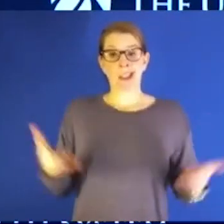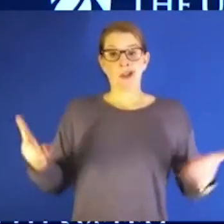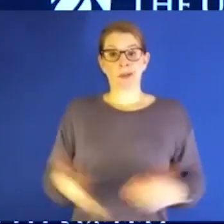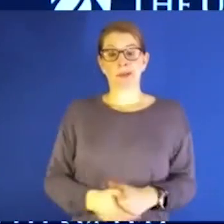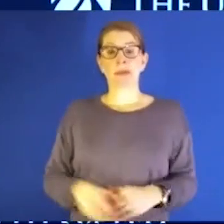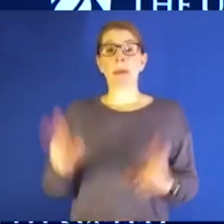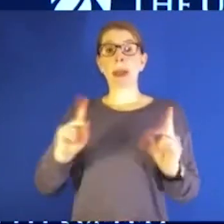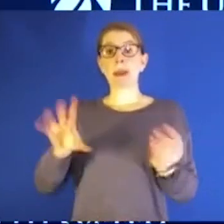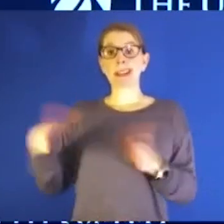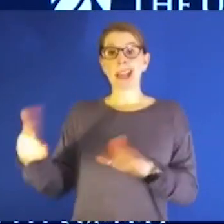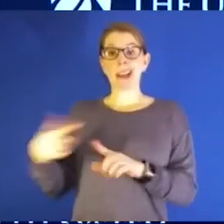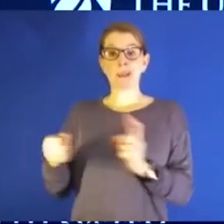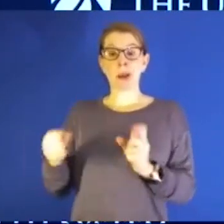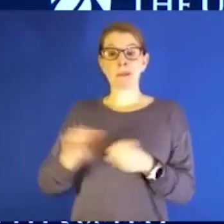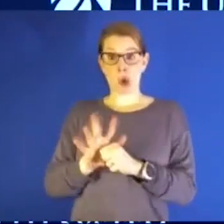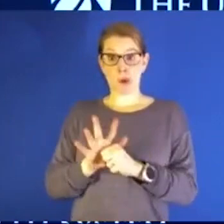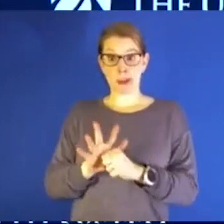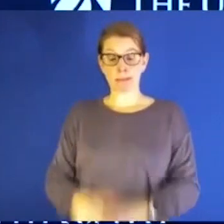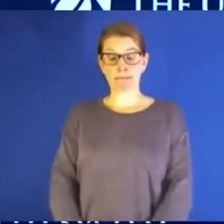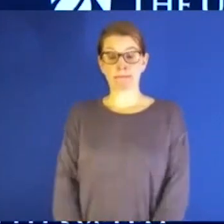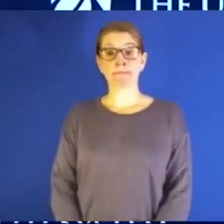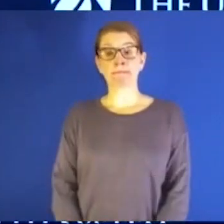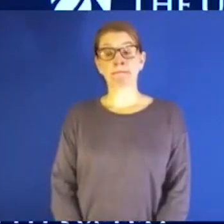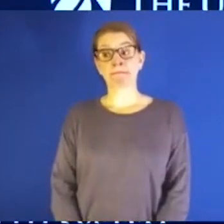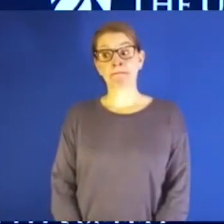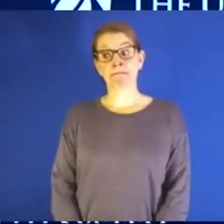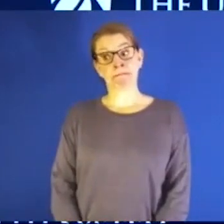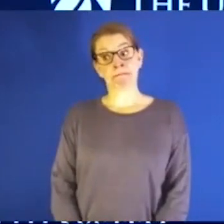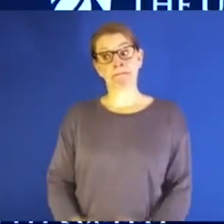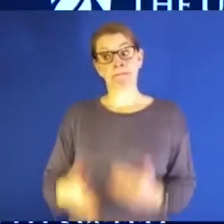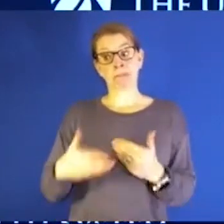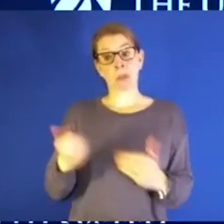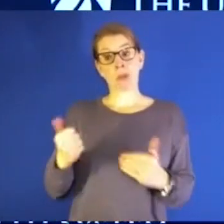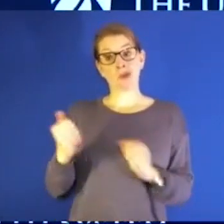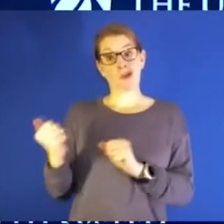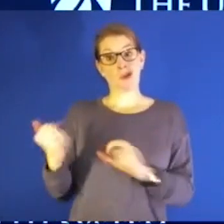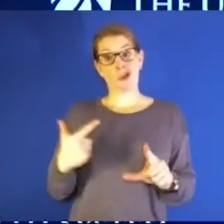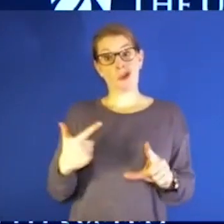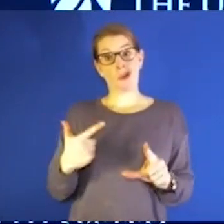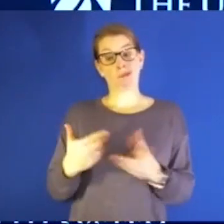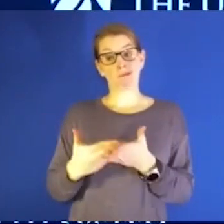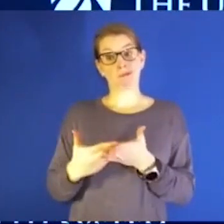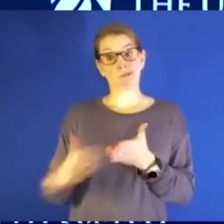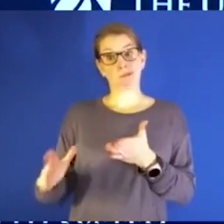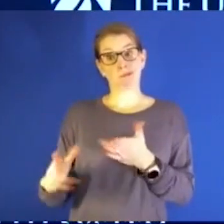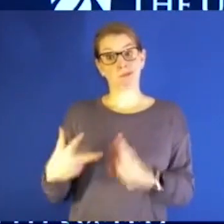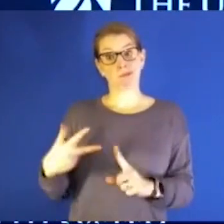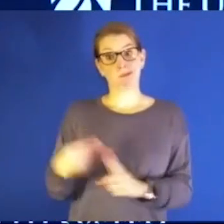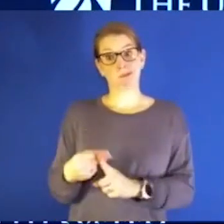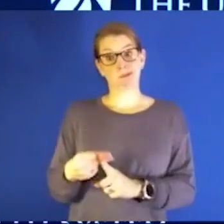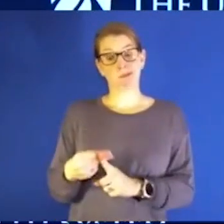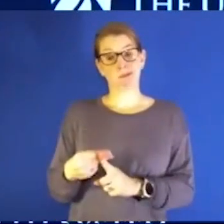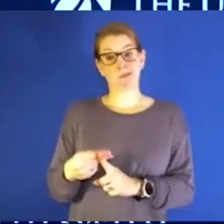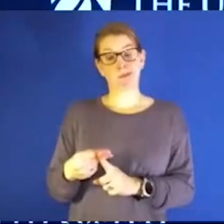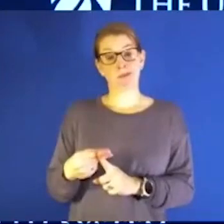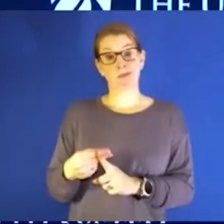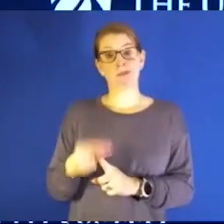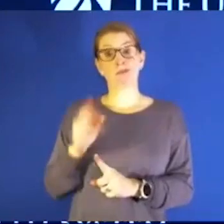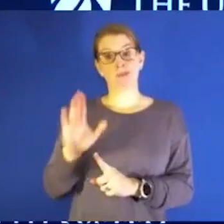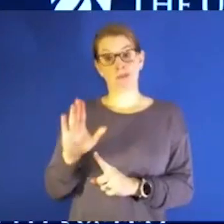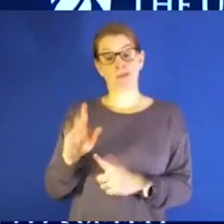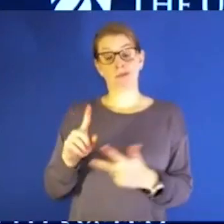dying from COVID, almost all of them are either unvaccinated, that's the biggest percentage,